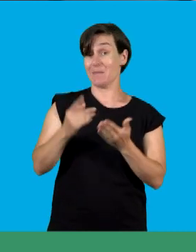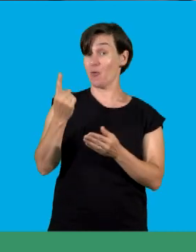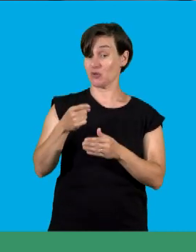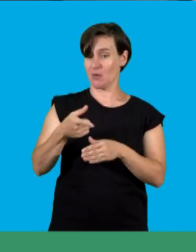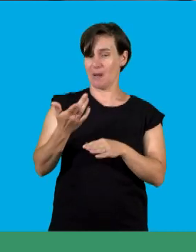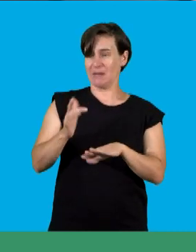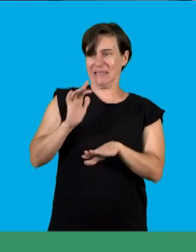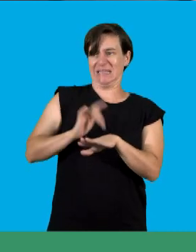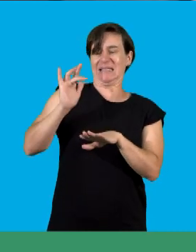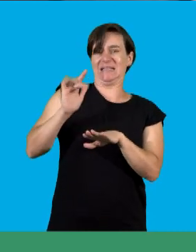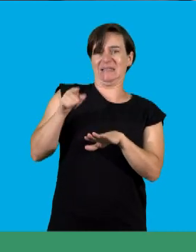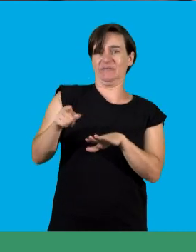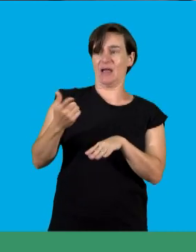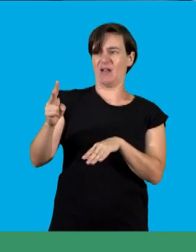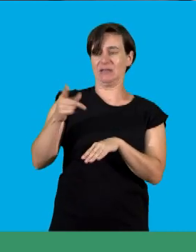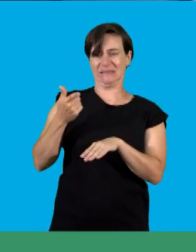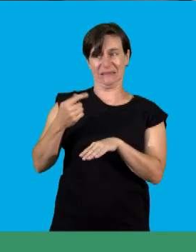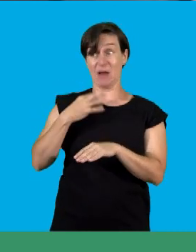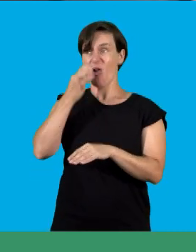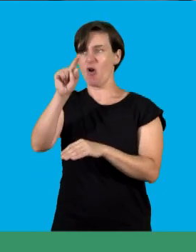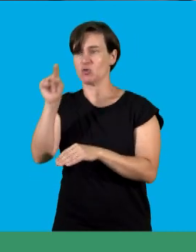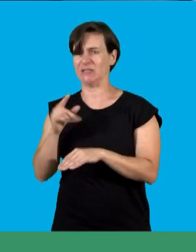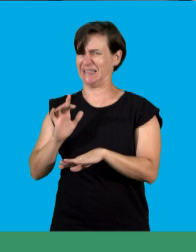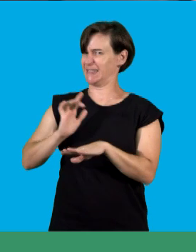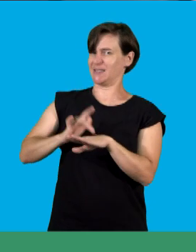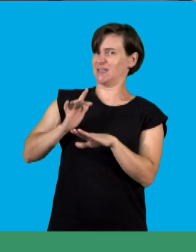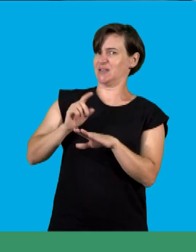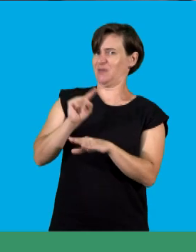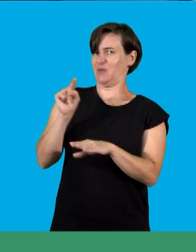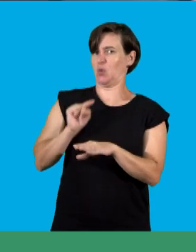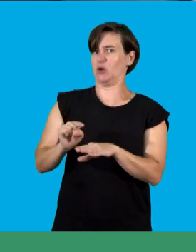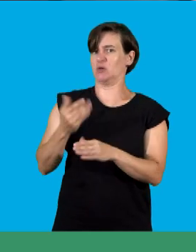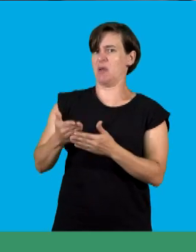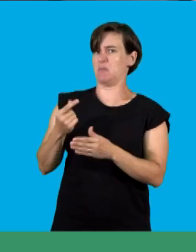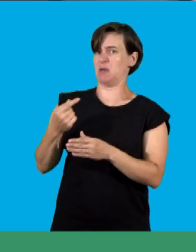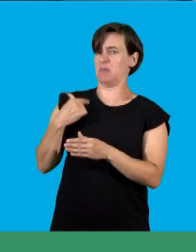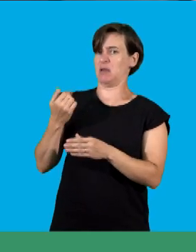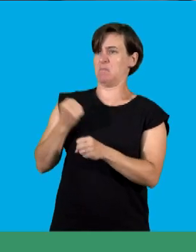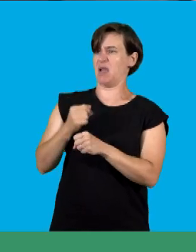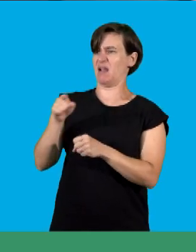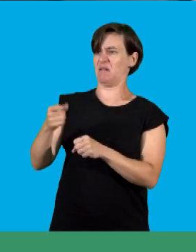or offensive. So you need to think carefully about the questions that you're going to ask.